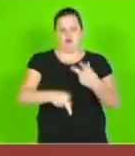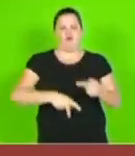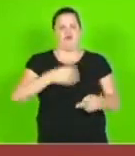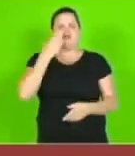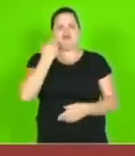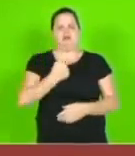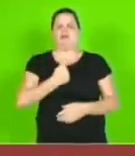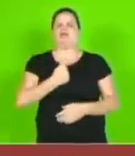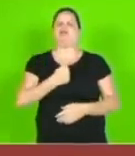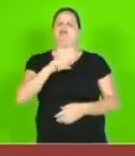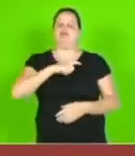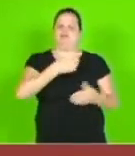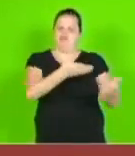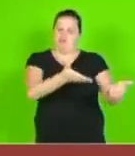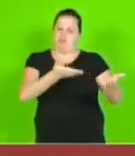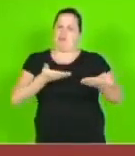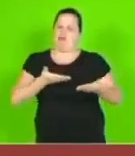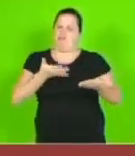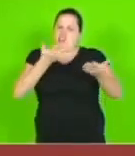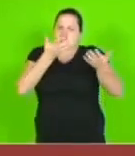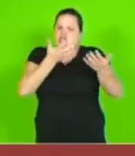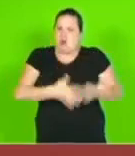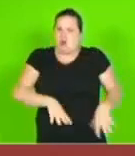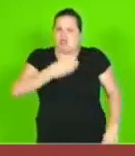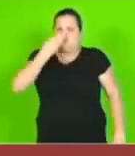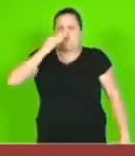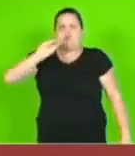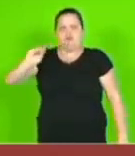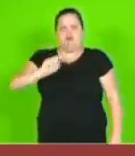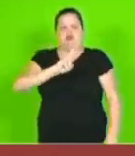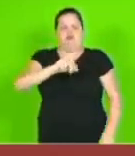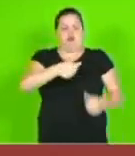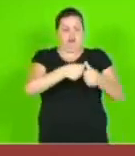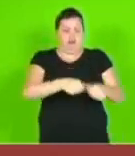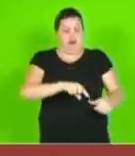Other people in the world can't explain to them what is happening. The ones who are going to